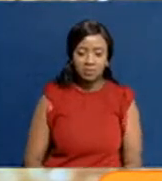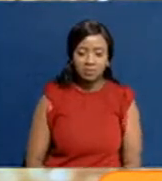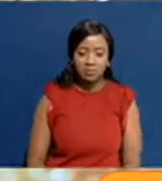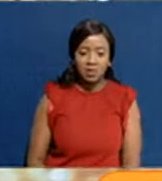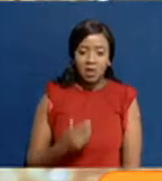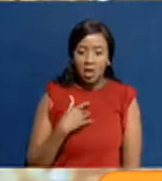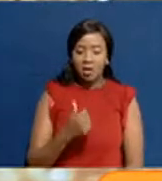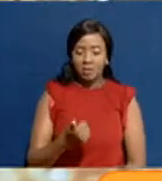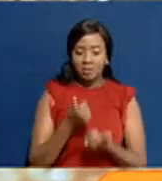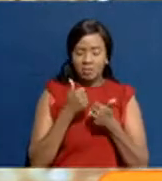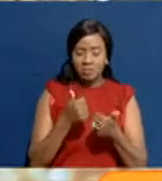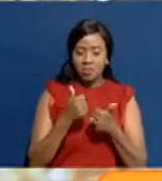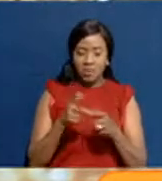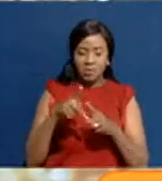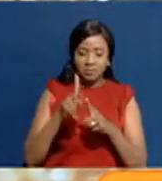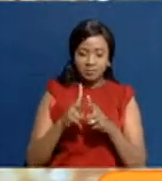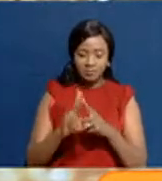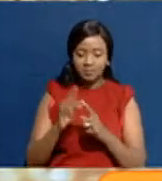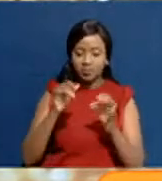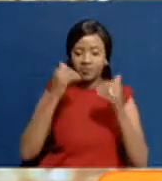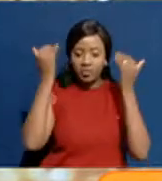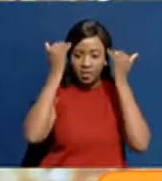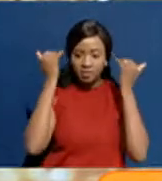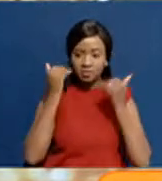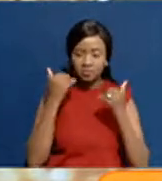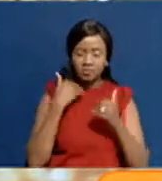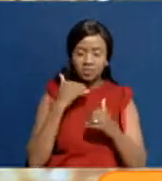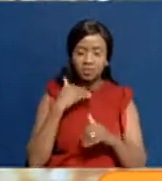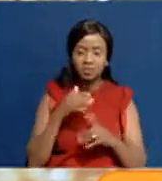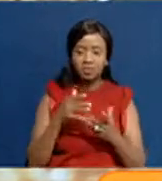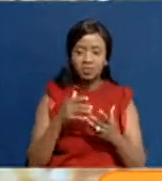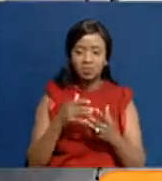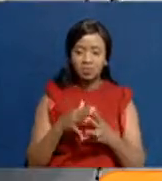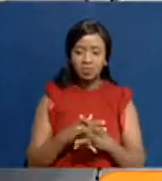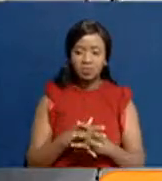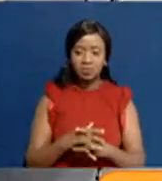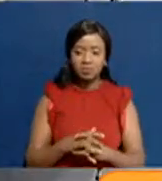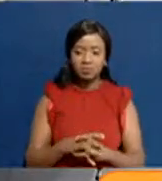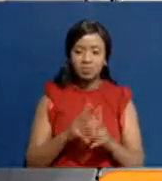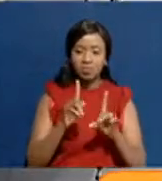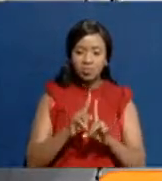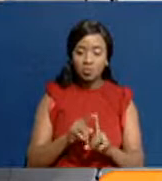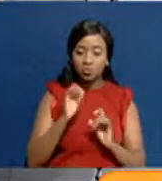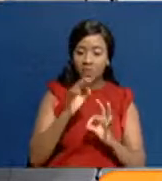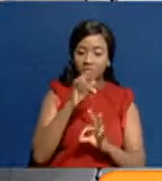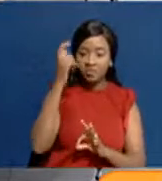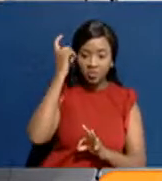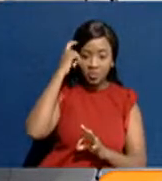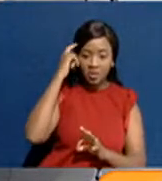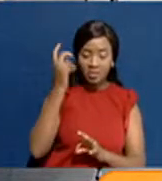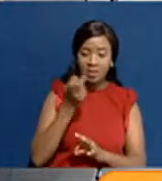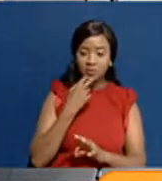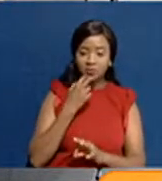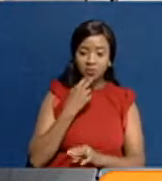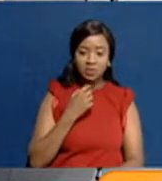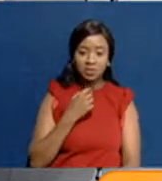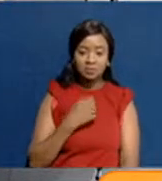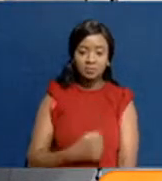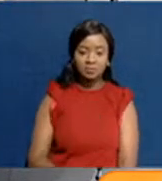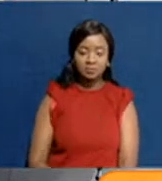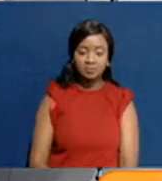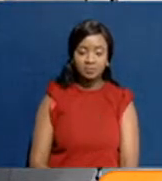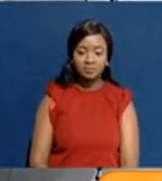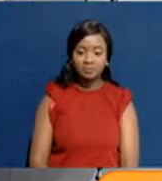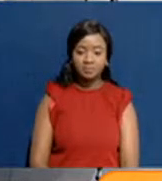and the full distance with the criminal justice system. Sam, before we break. Right, and if you recall that on Tuesday, there was that communication that came from State